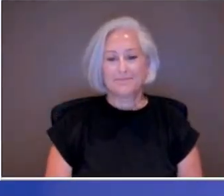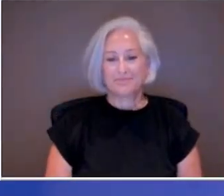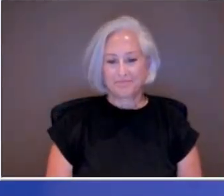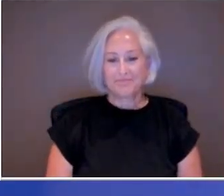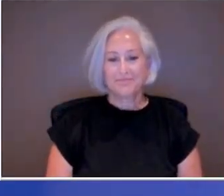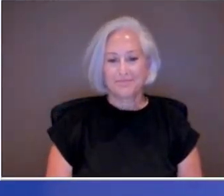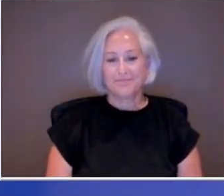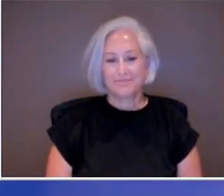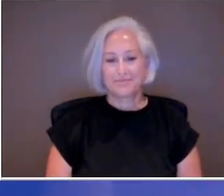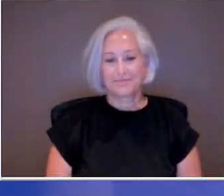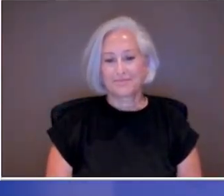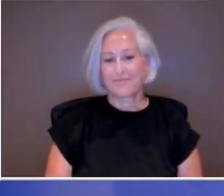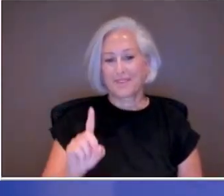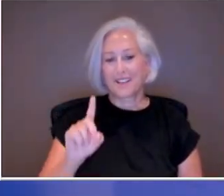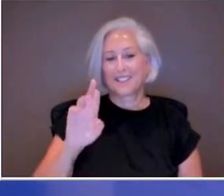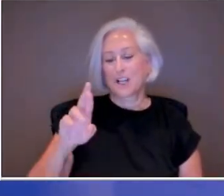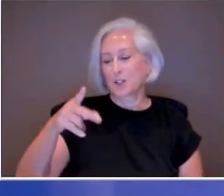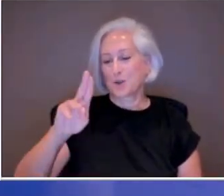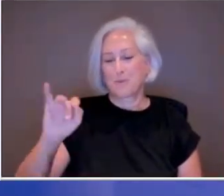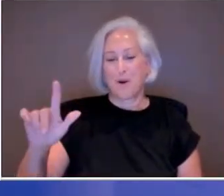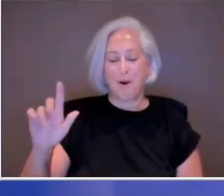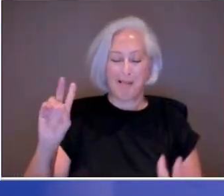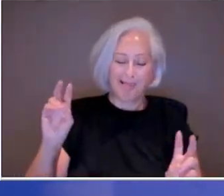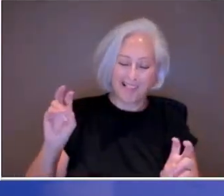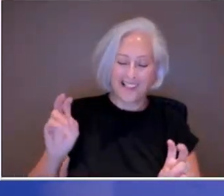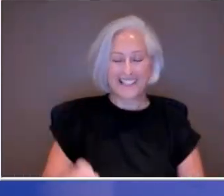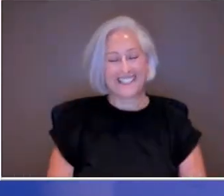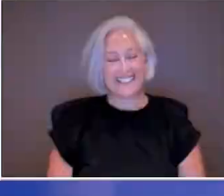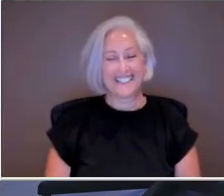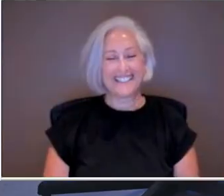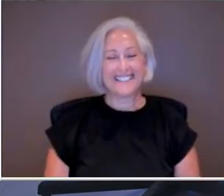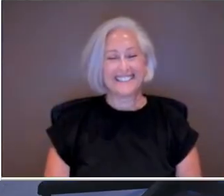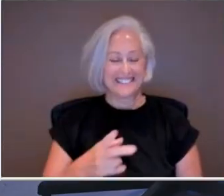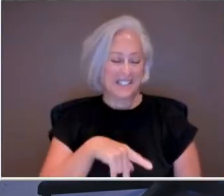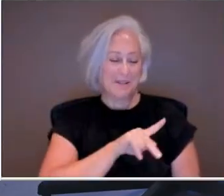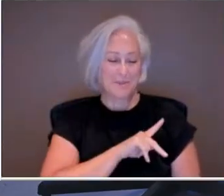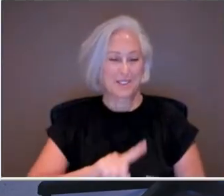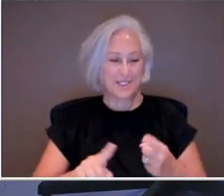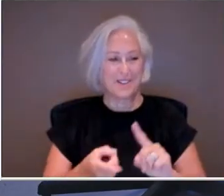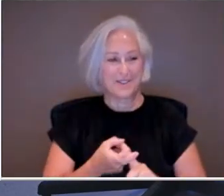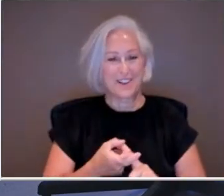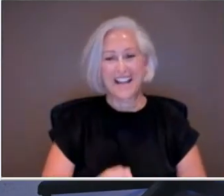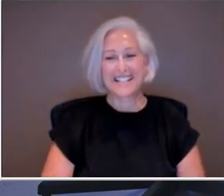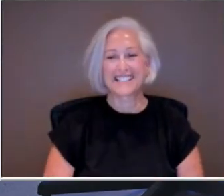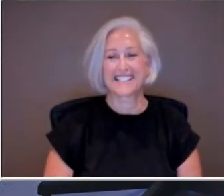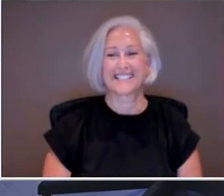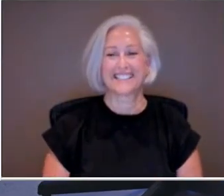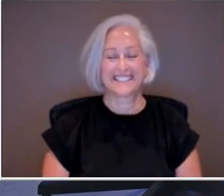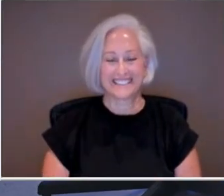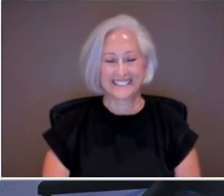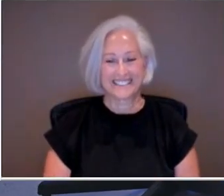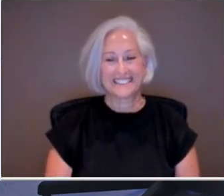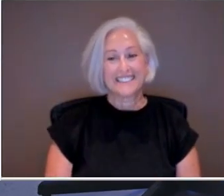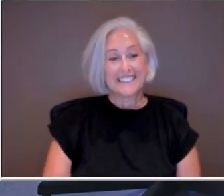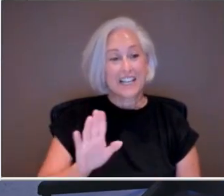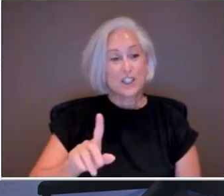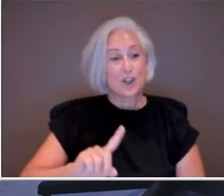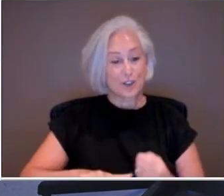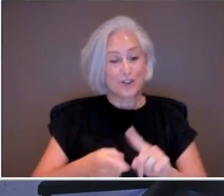I call him Dr. Paul. You were personal friends with we'll call him Dr. Schruppel, but you're personal friends with Dr. Paul, right?